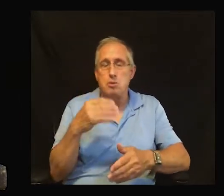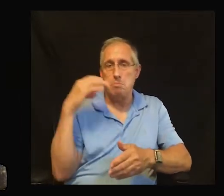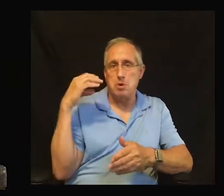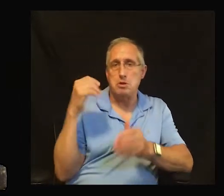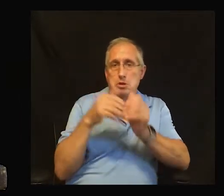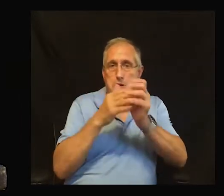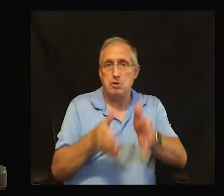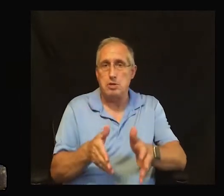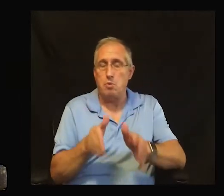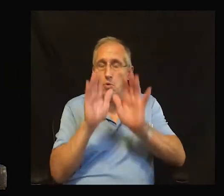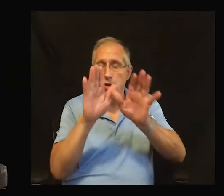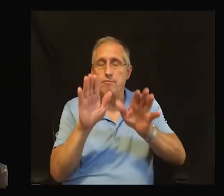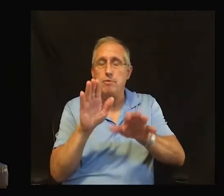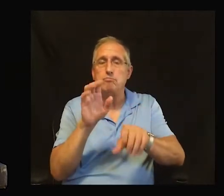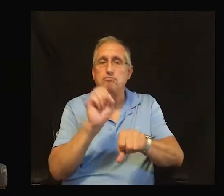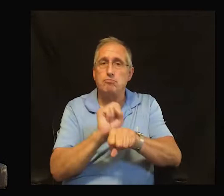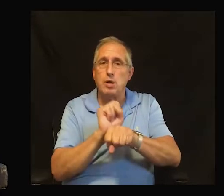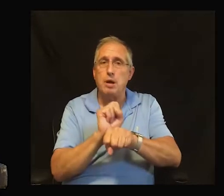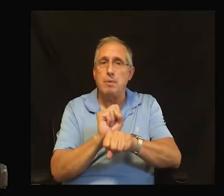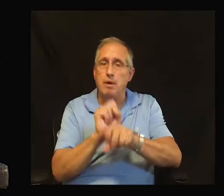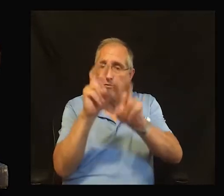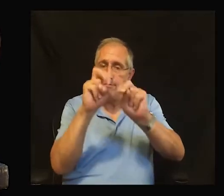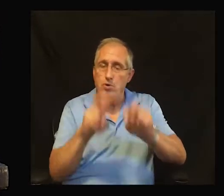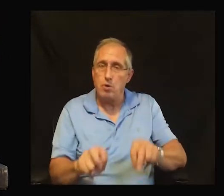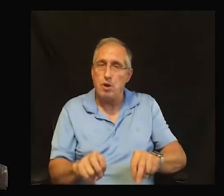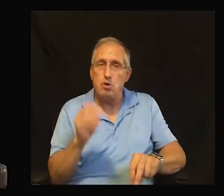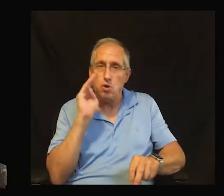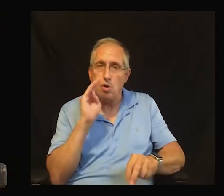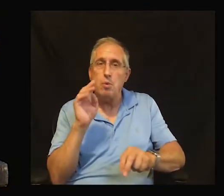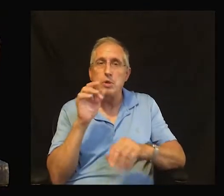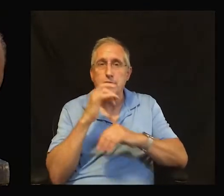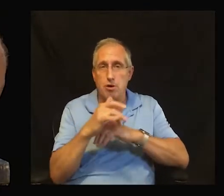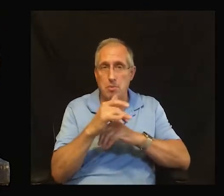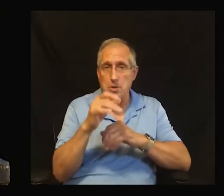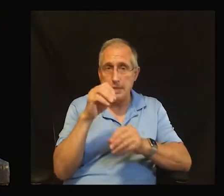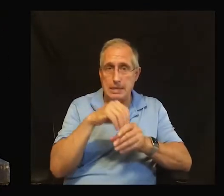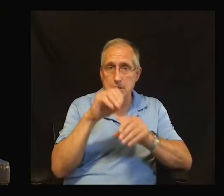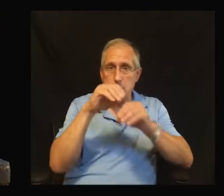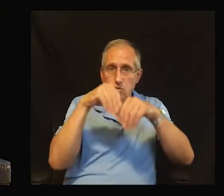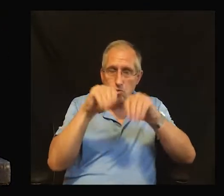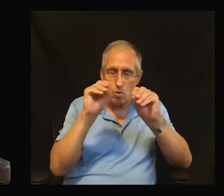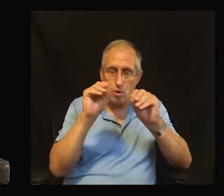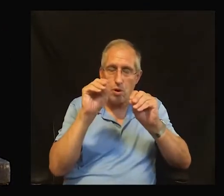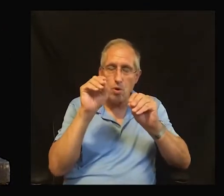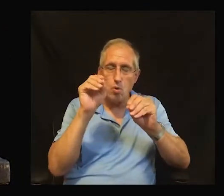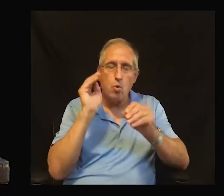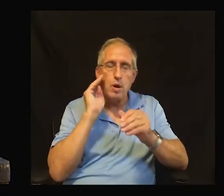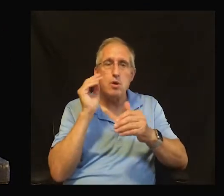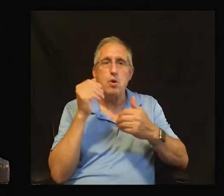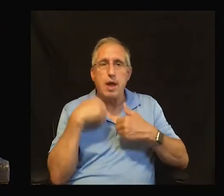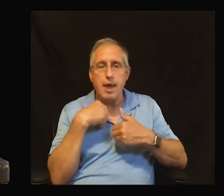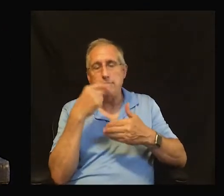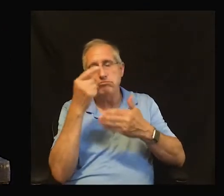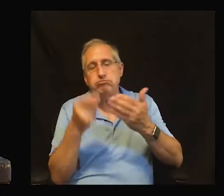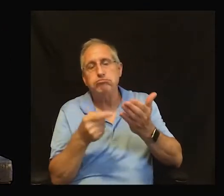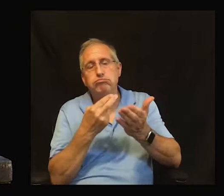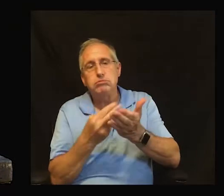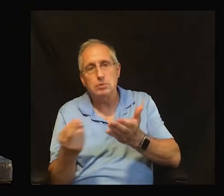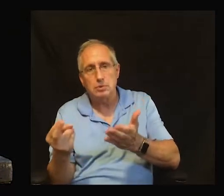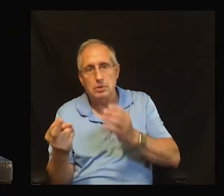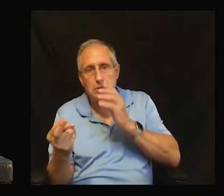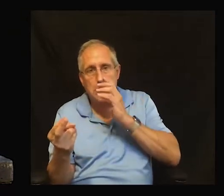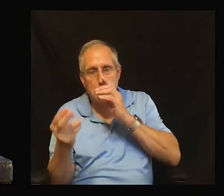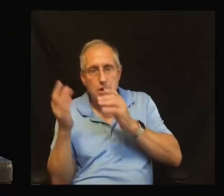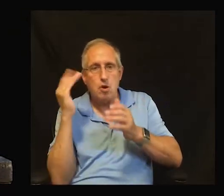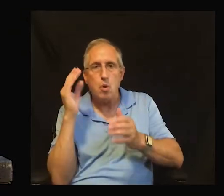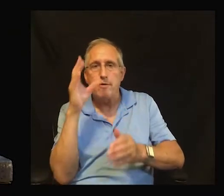did a great job at taking inventory, knowing what was available in the store, knowing what you had, what resources you had, and knowing if